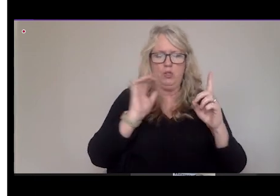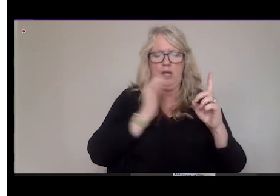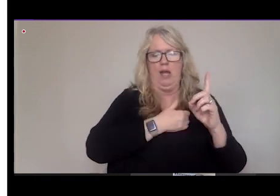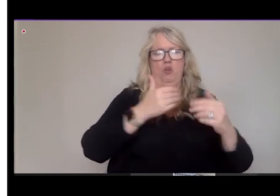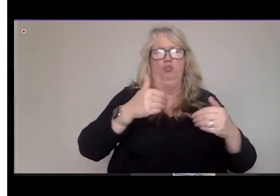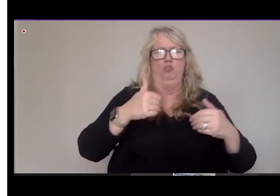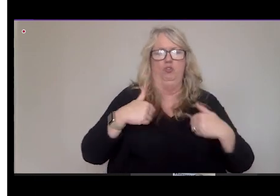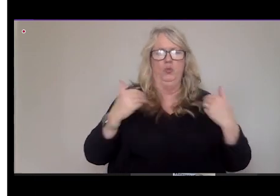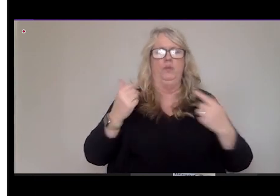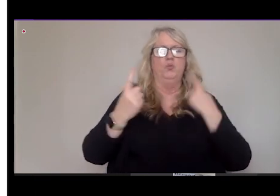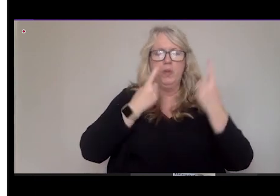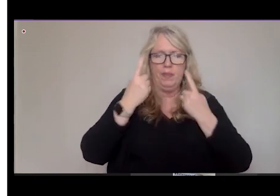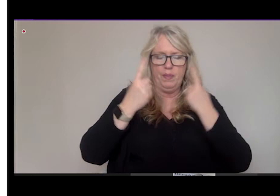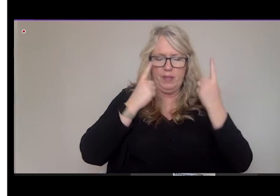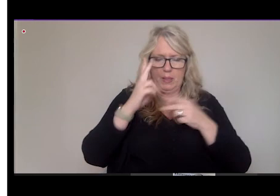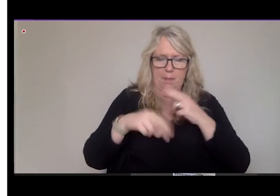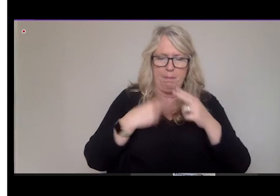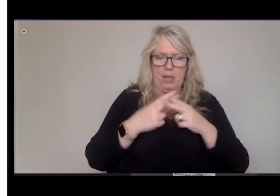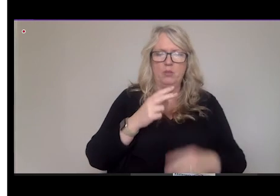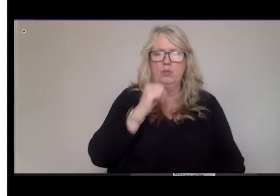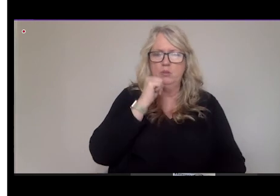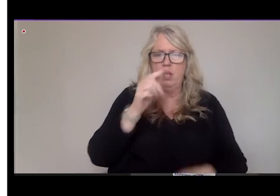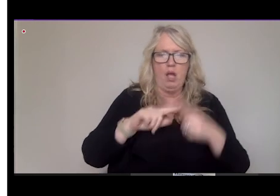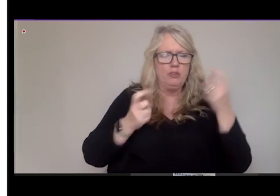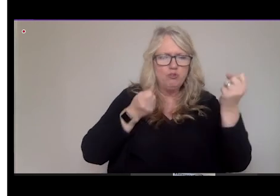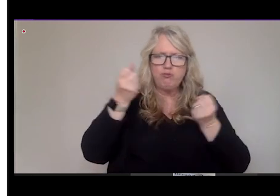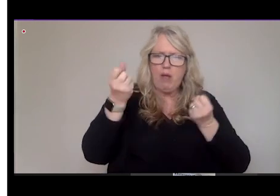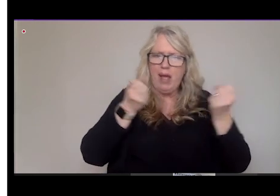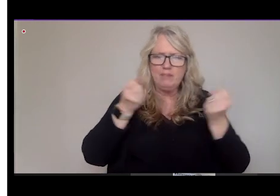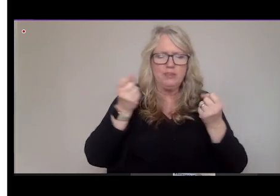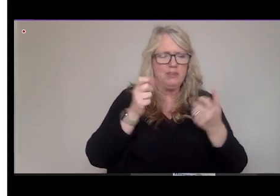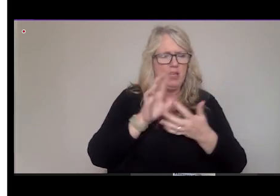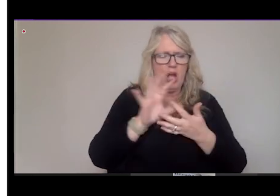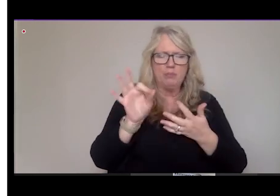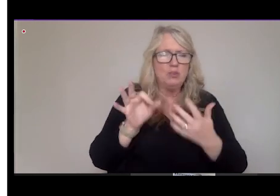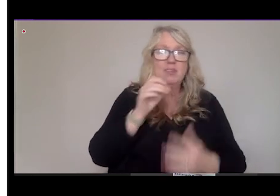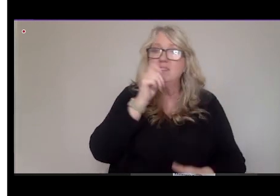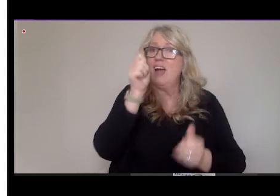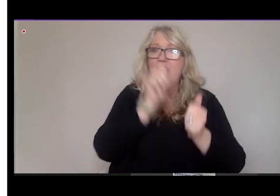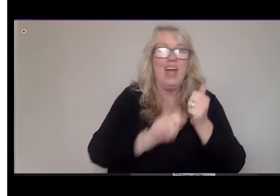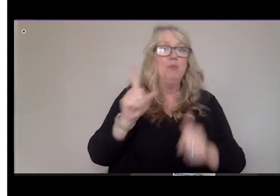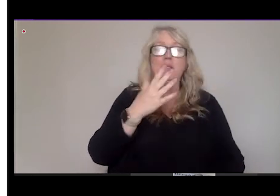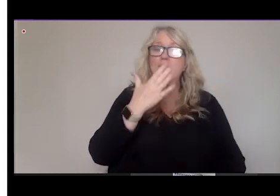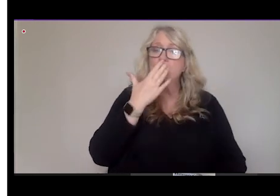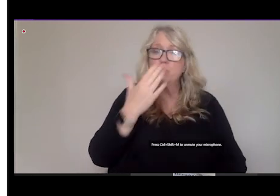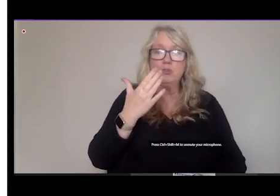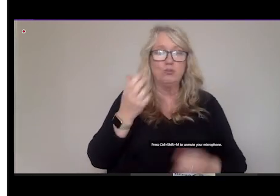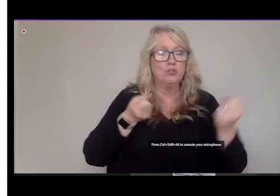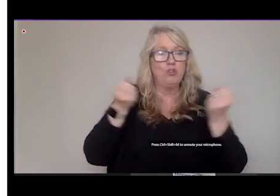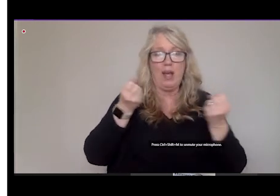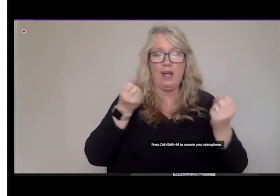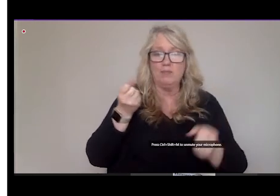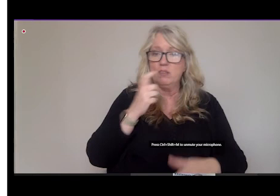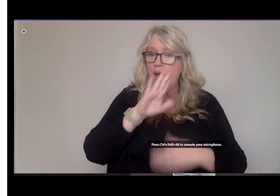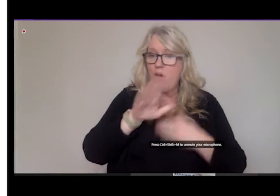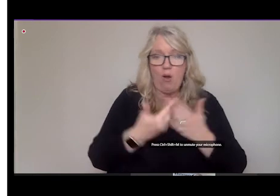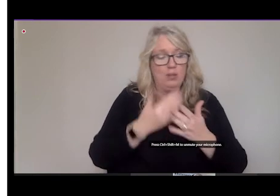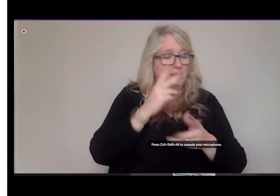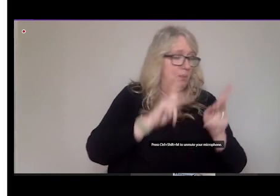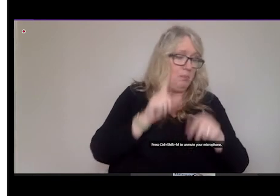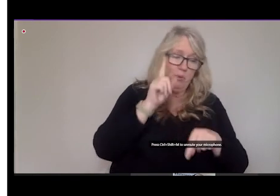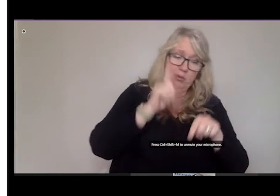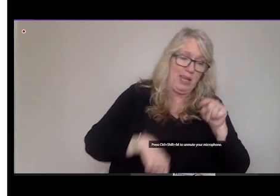could educate our youth to think about non-driving options, because not everyone is going to